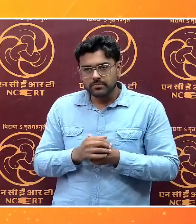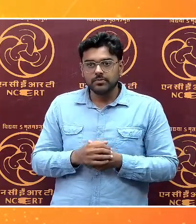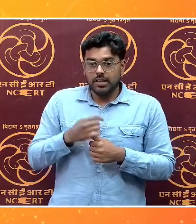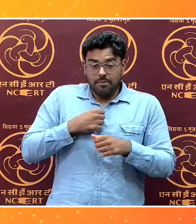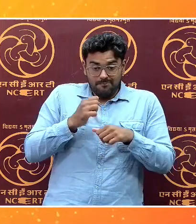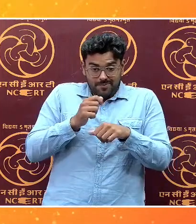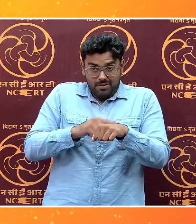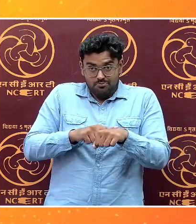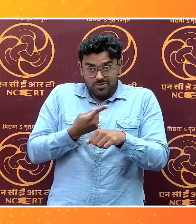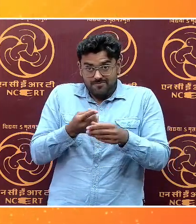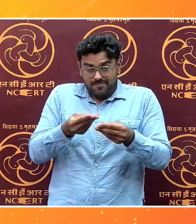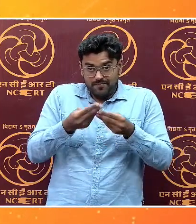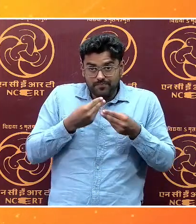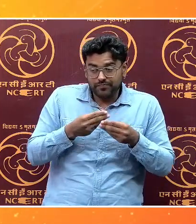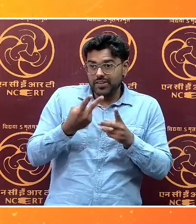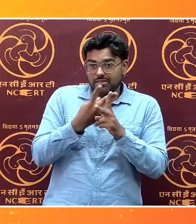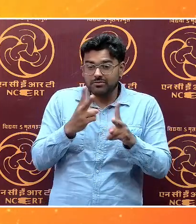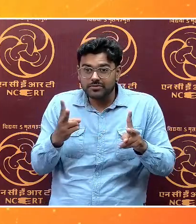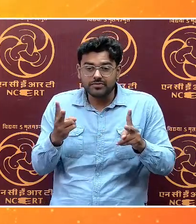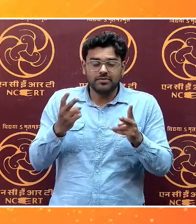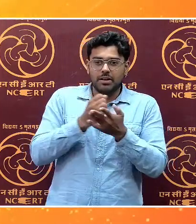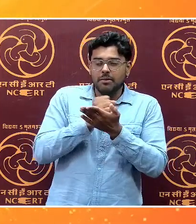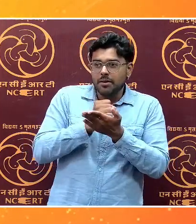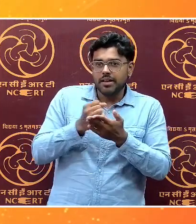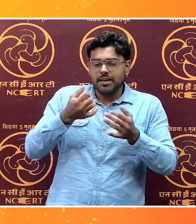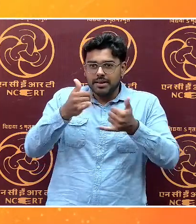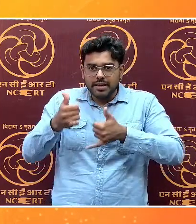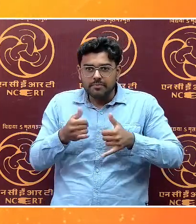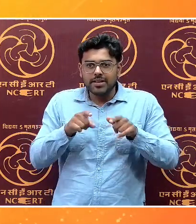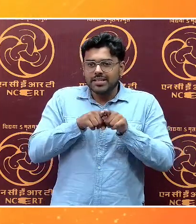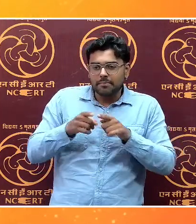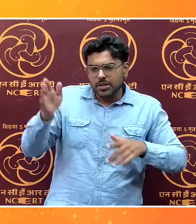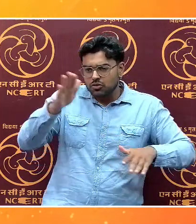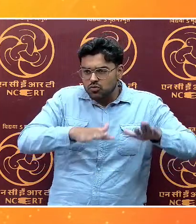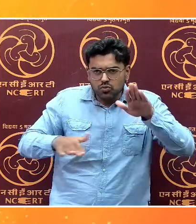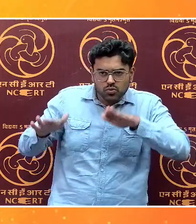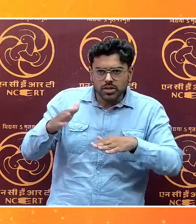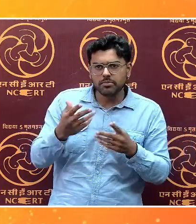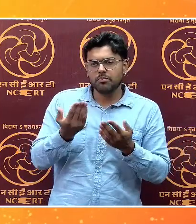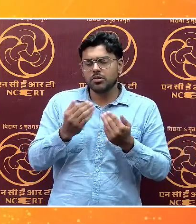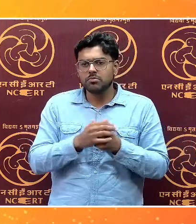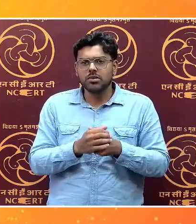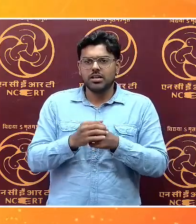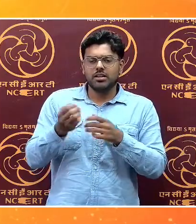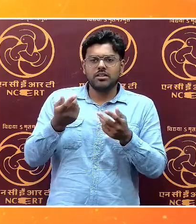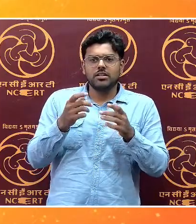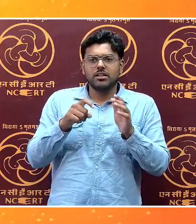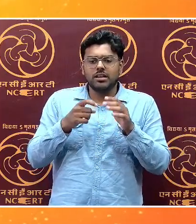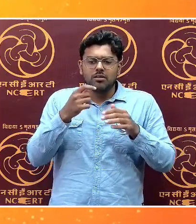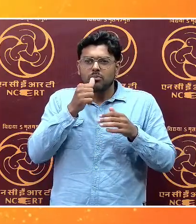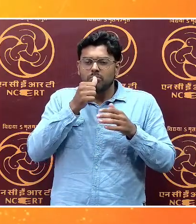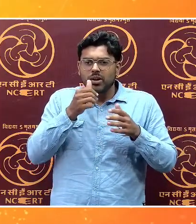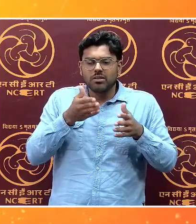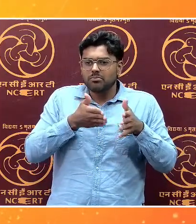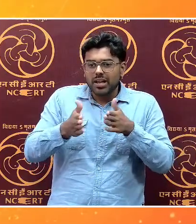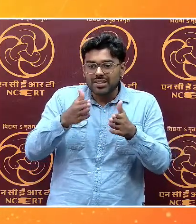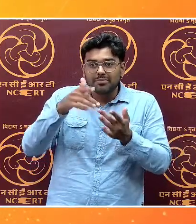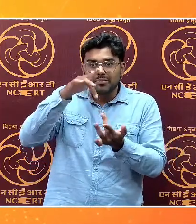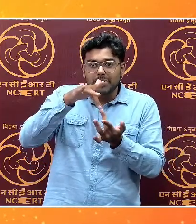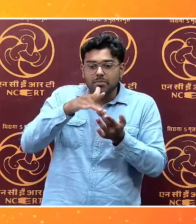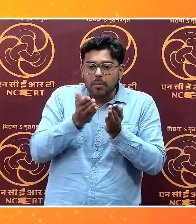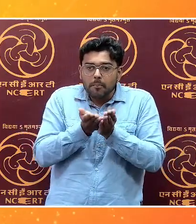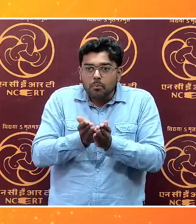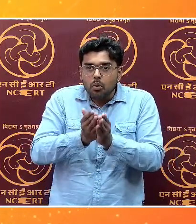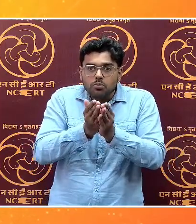for water sports and recreation like swimming, rowing, river cruise, etc.